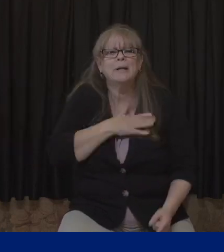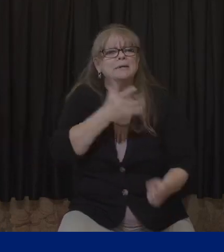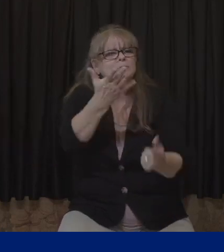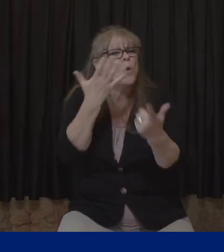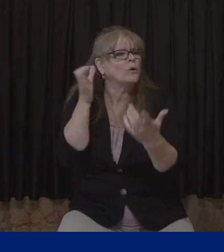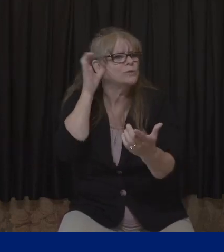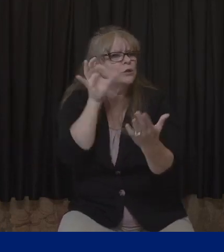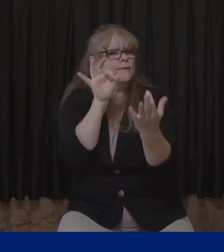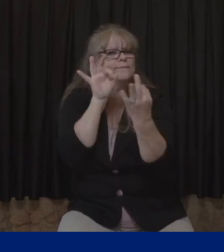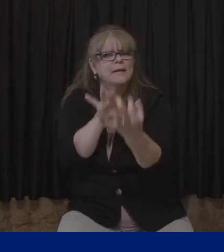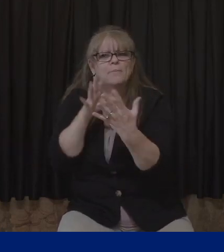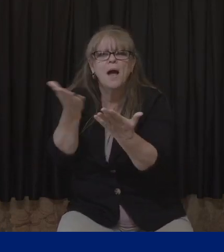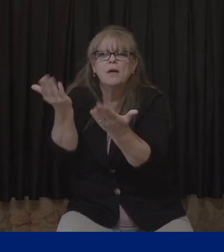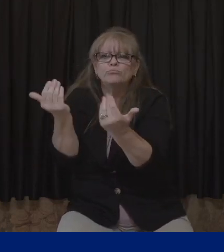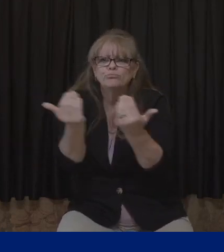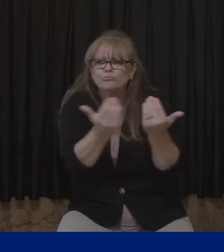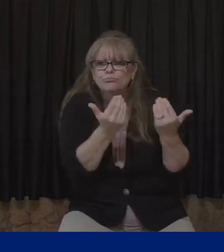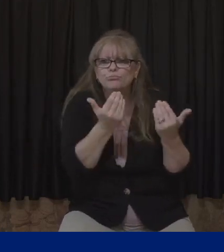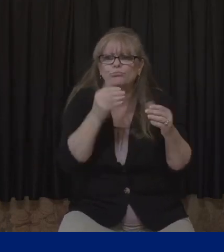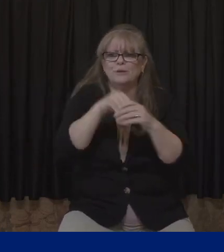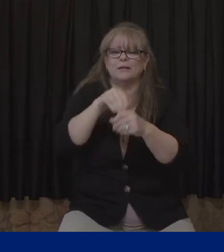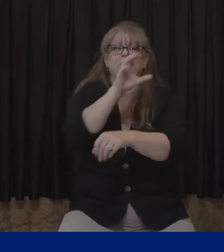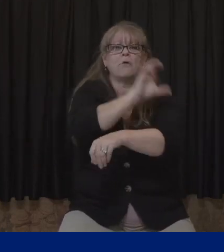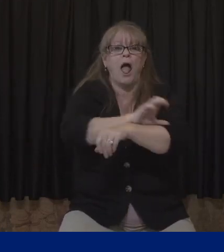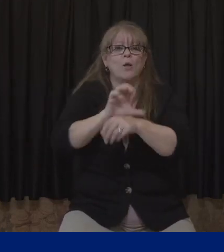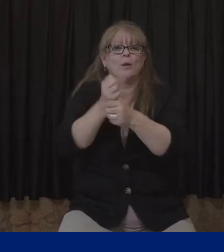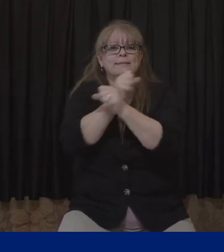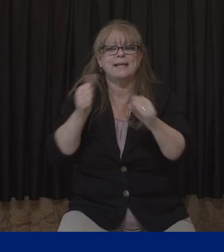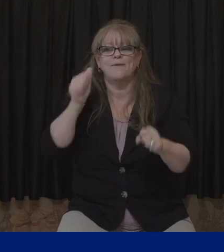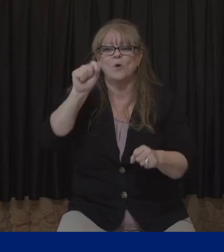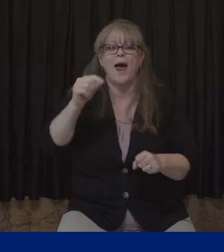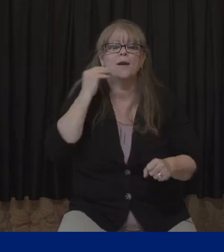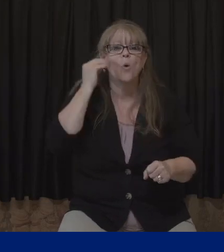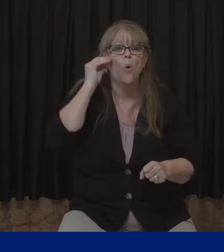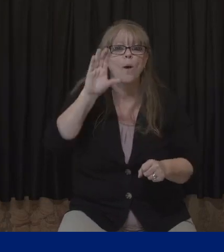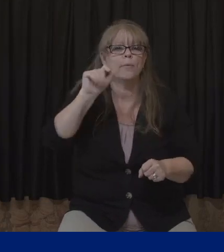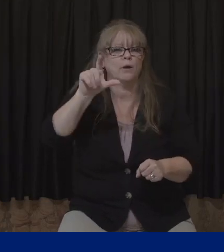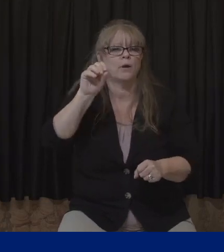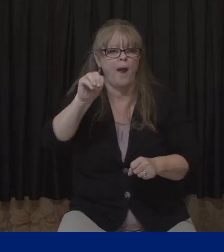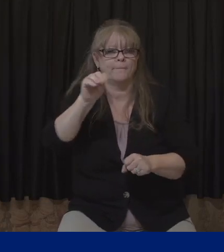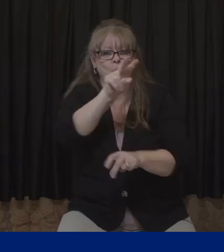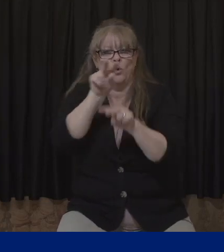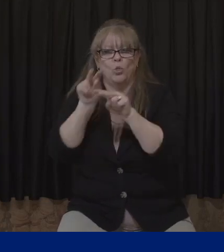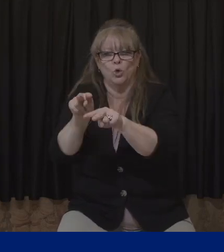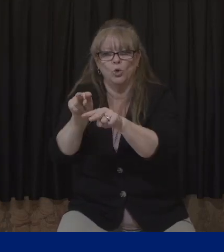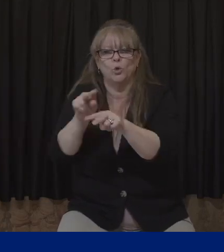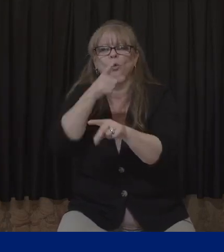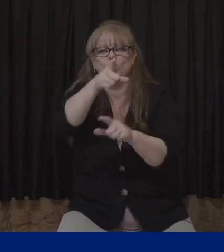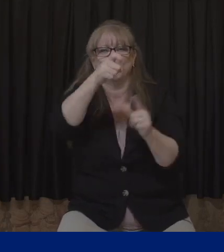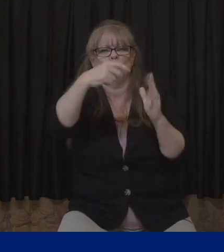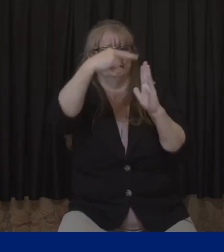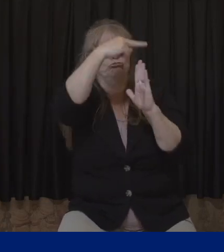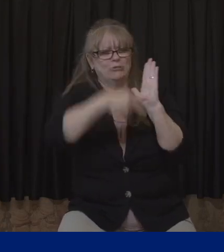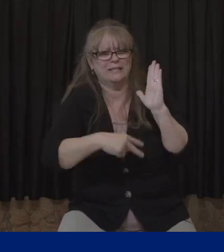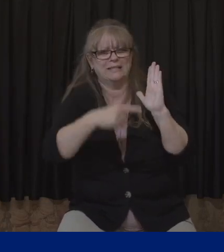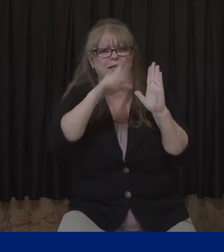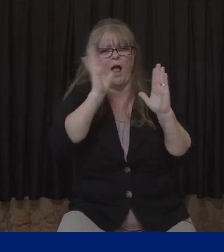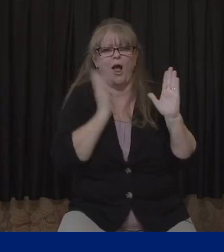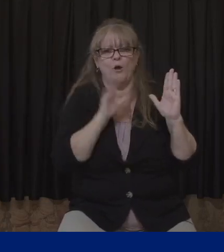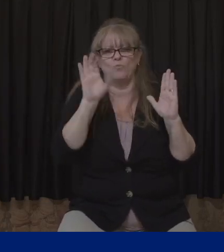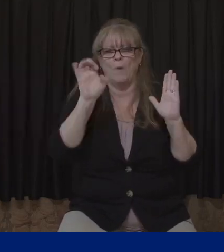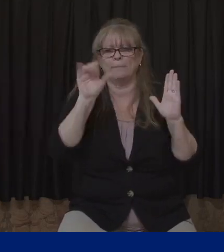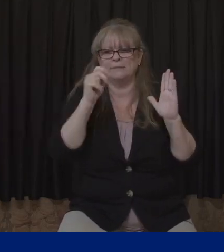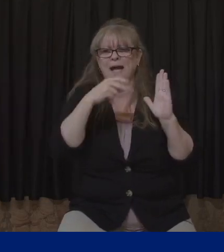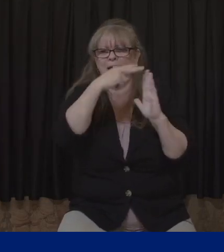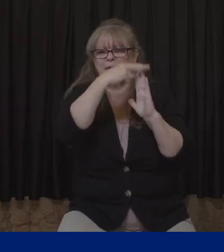coloradosaferathome.com. You can view the public health order there. You can view the criteria for protecting your business and keeping it